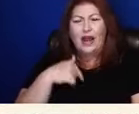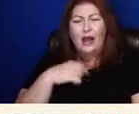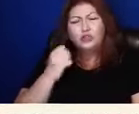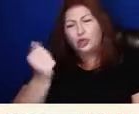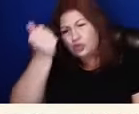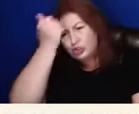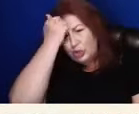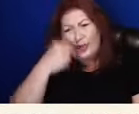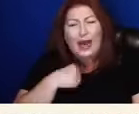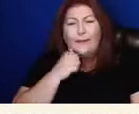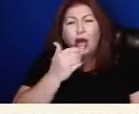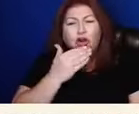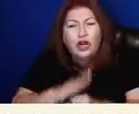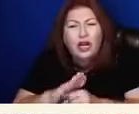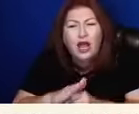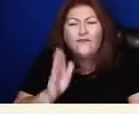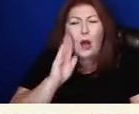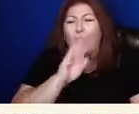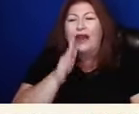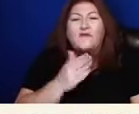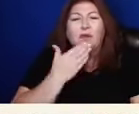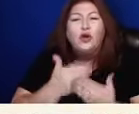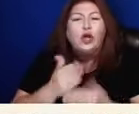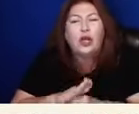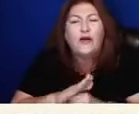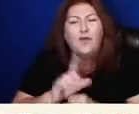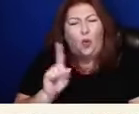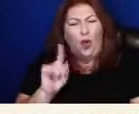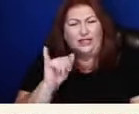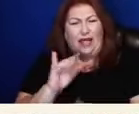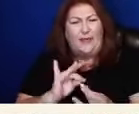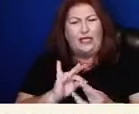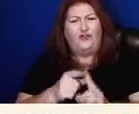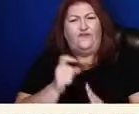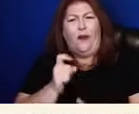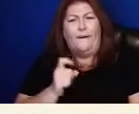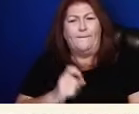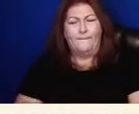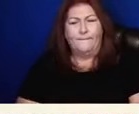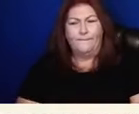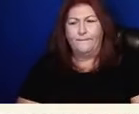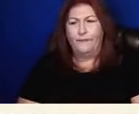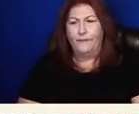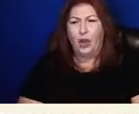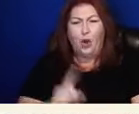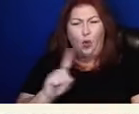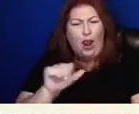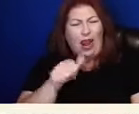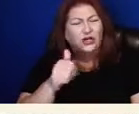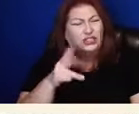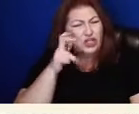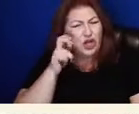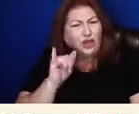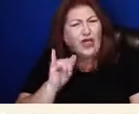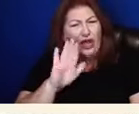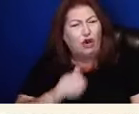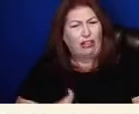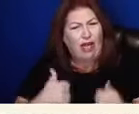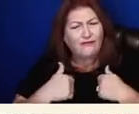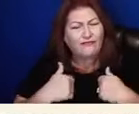not good enough, I'm never going to be good enough. Where is that message coming from? Where else have you heard that in your life? And